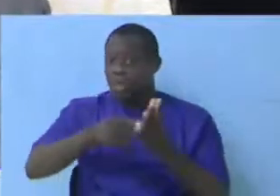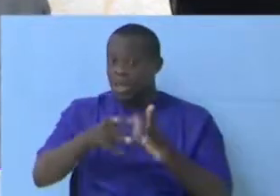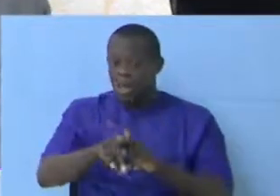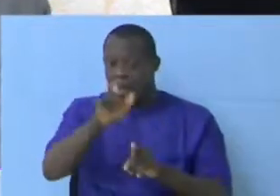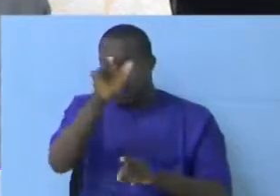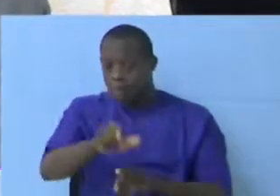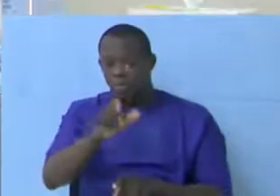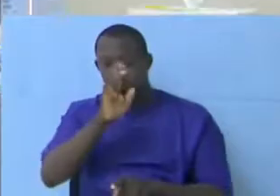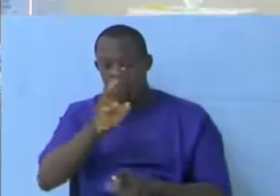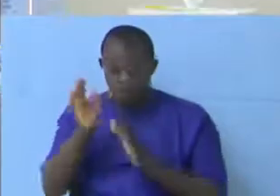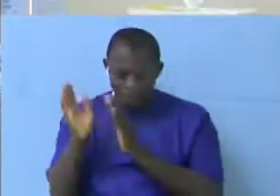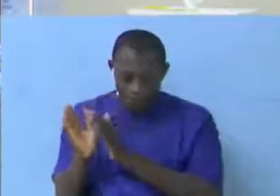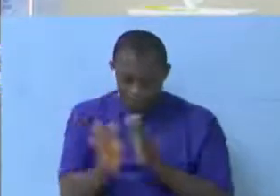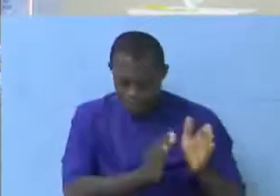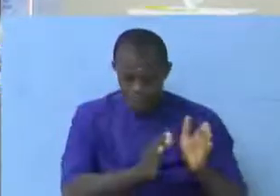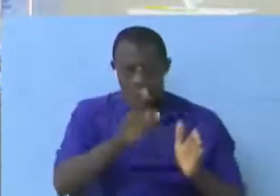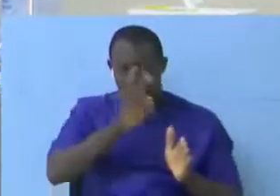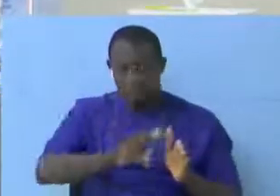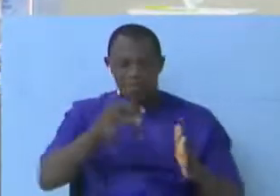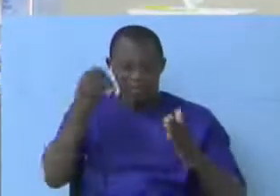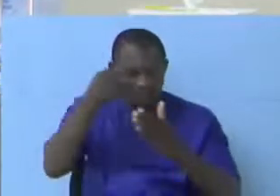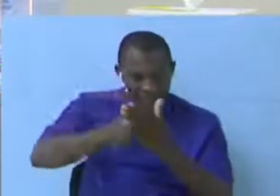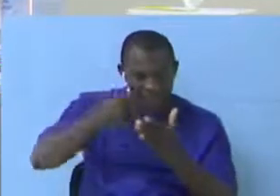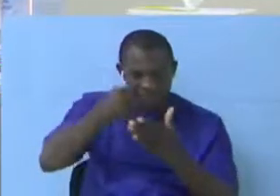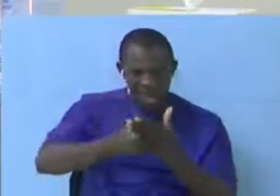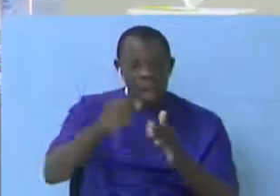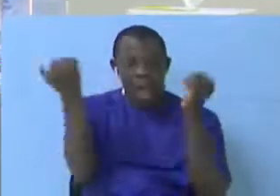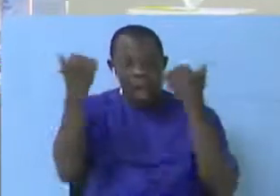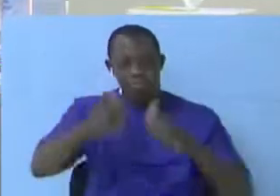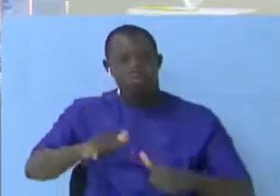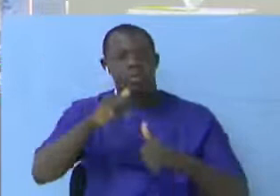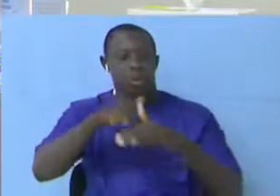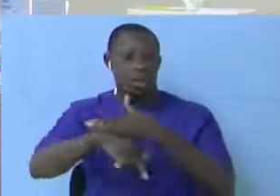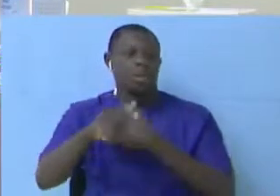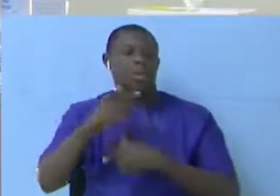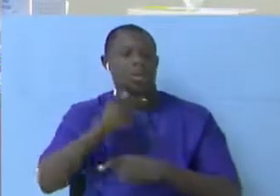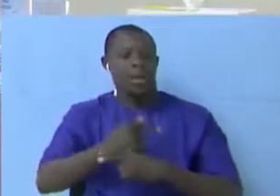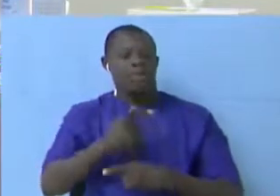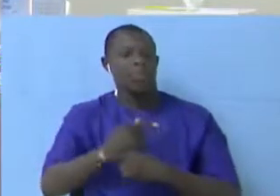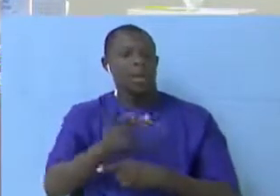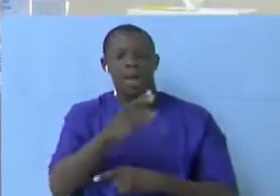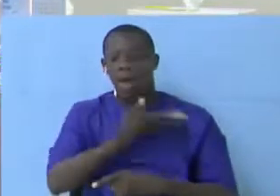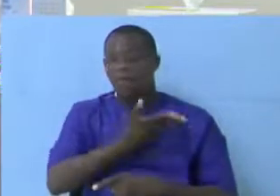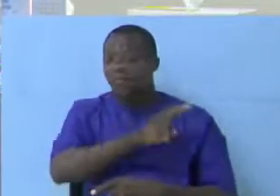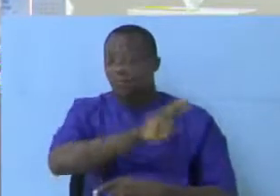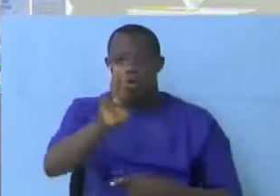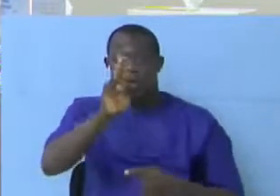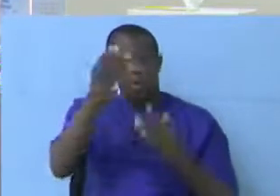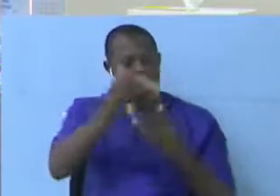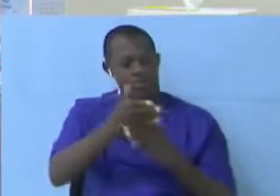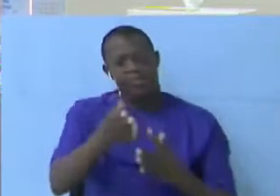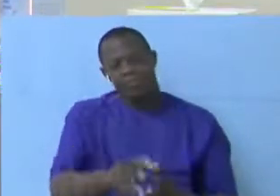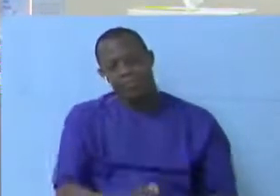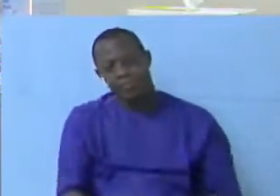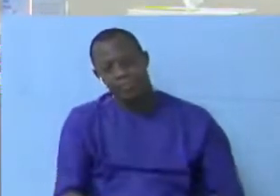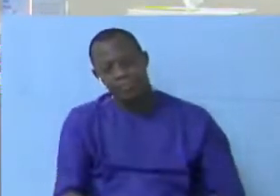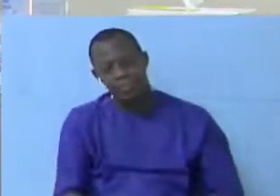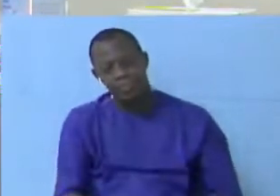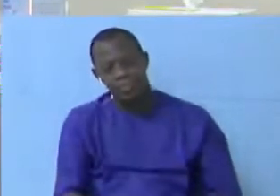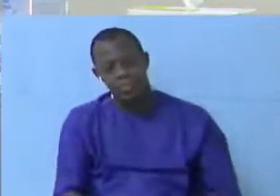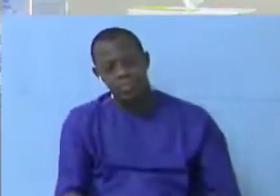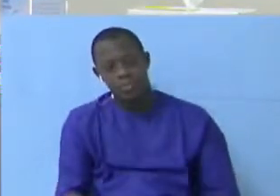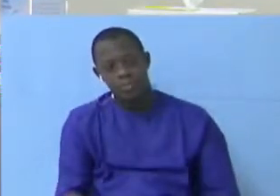member sabula ko na o tanko bunda nyaton kol men yalon ko be mabirinje member sabula ko yella nyinna ko